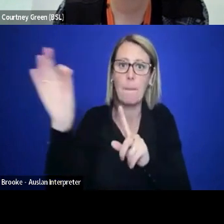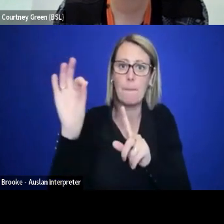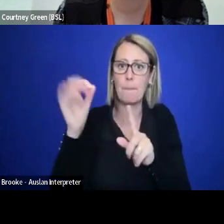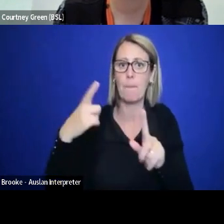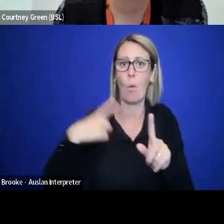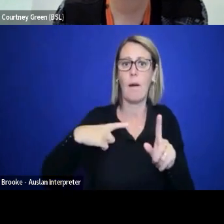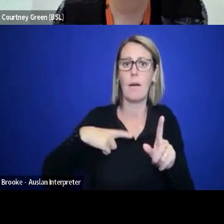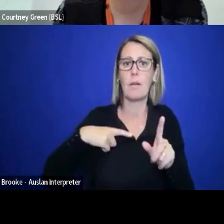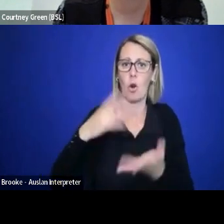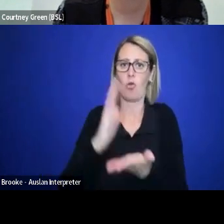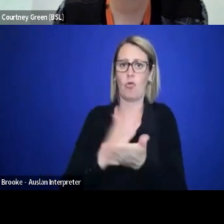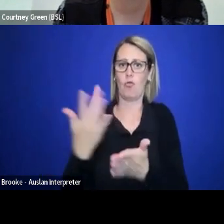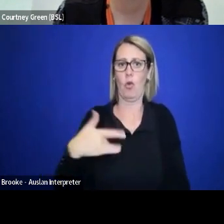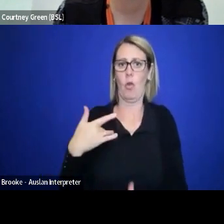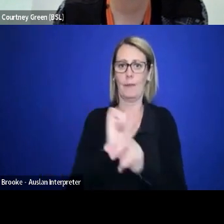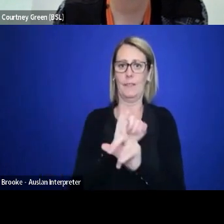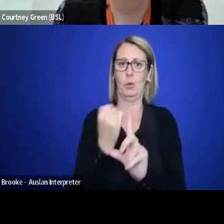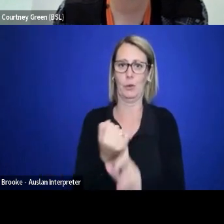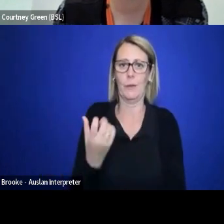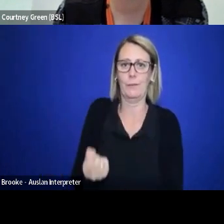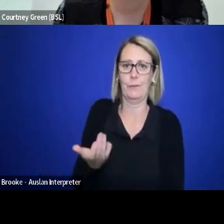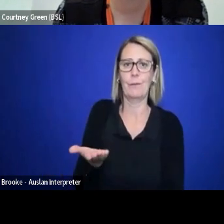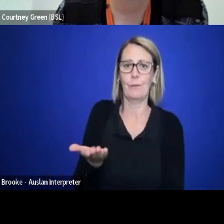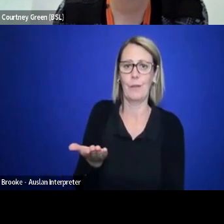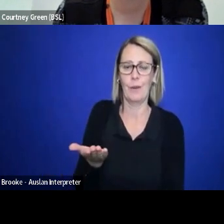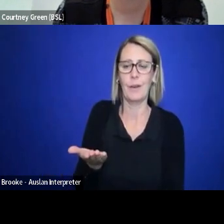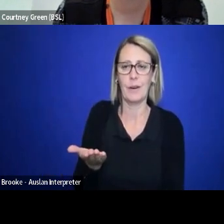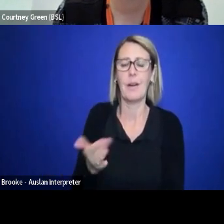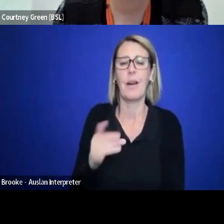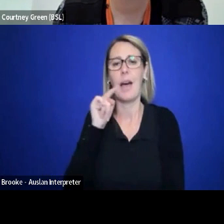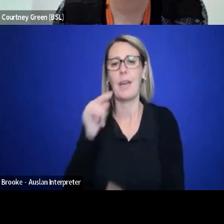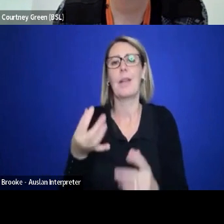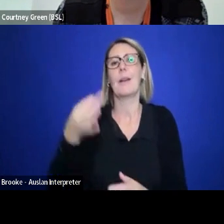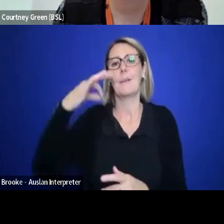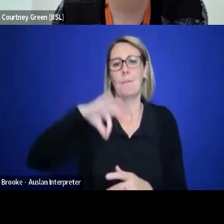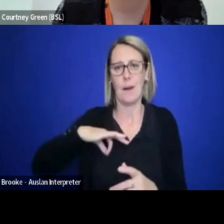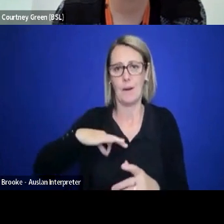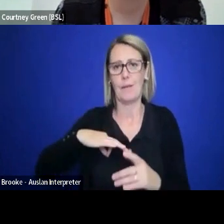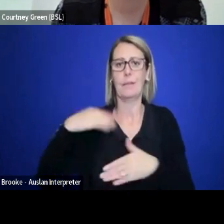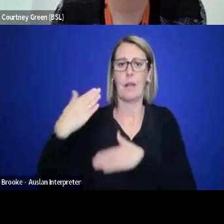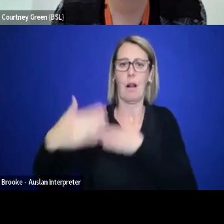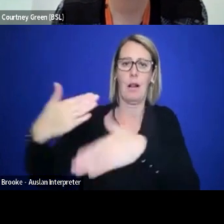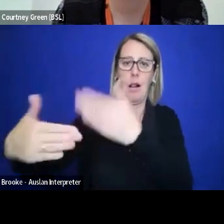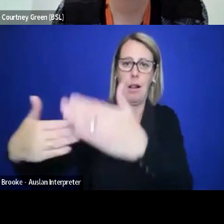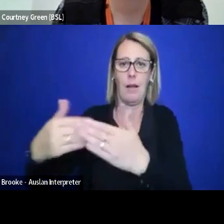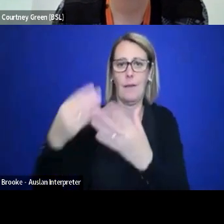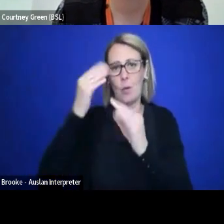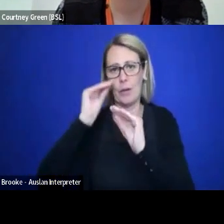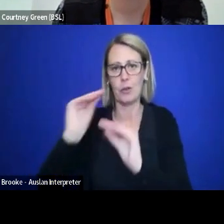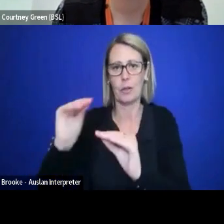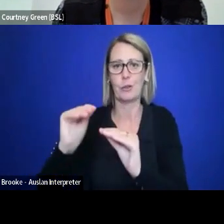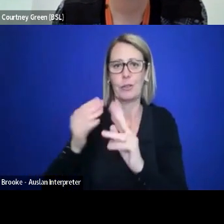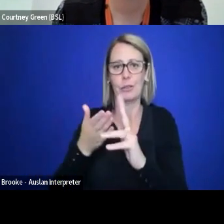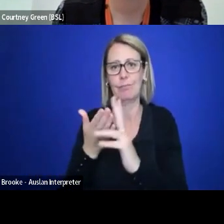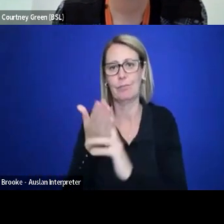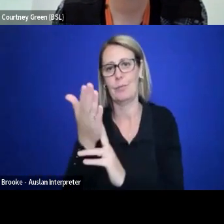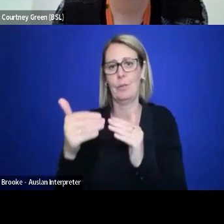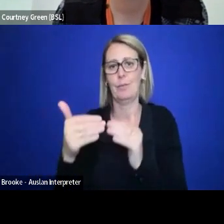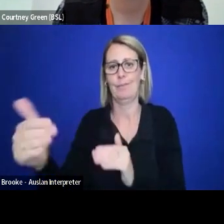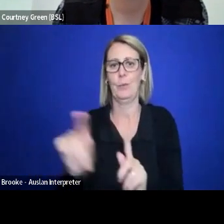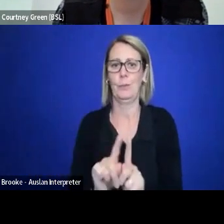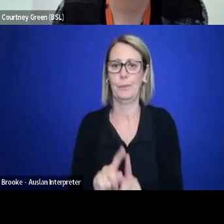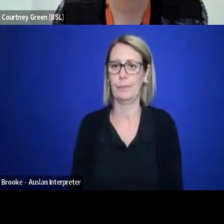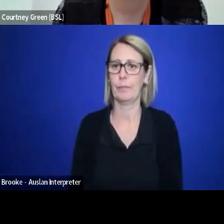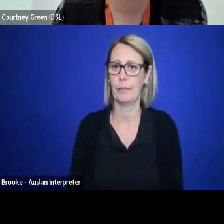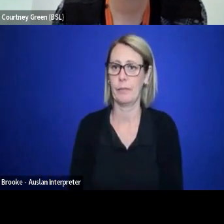life kind of contexts, which then flowed into benefits back at school and in education pathways as well. So it's